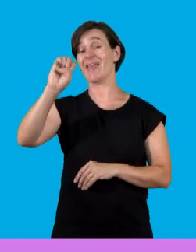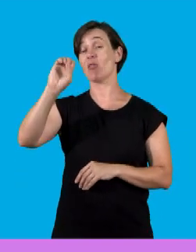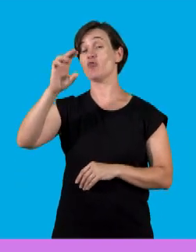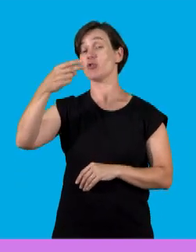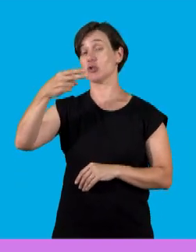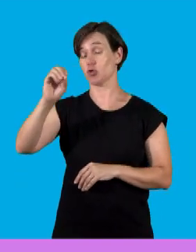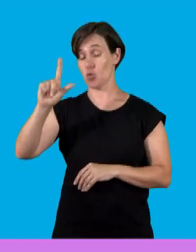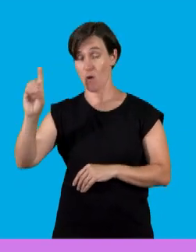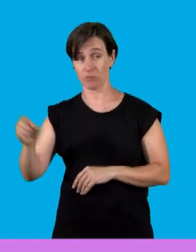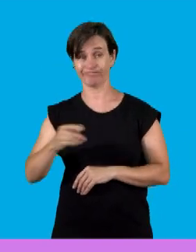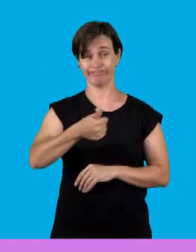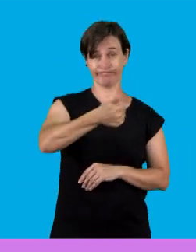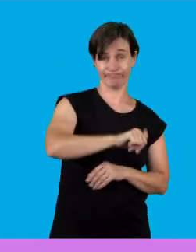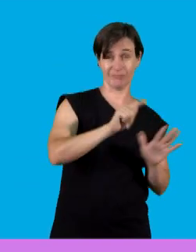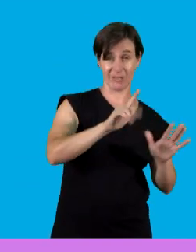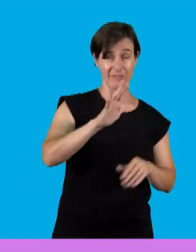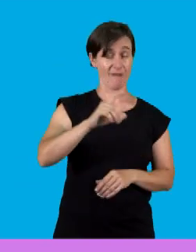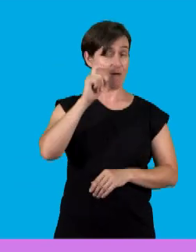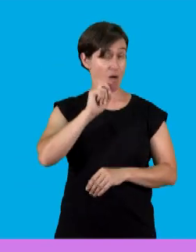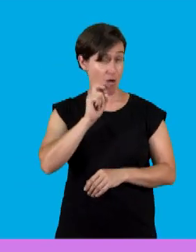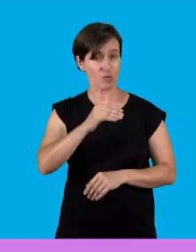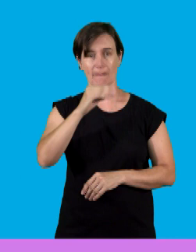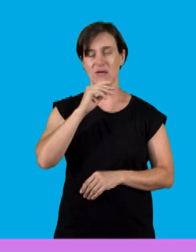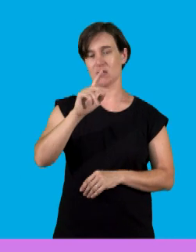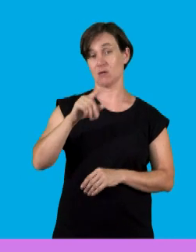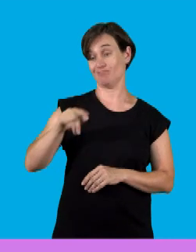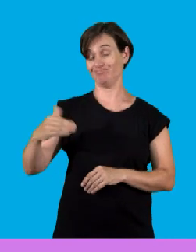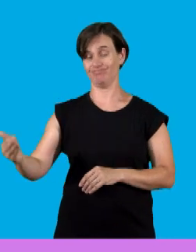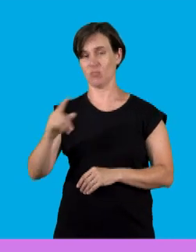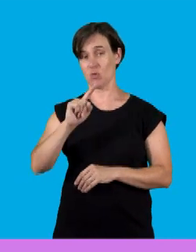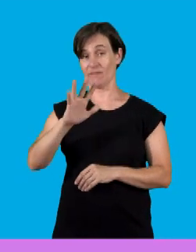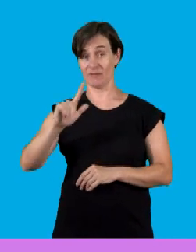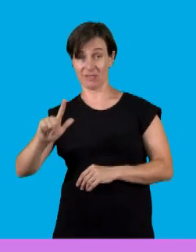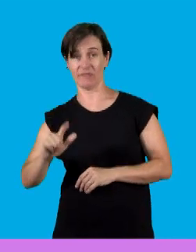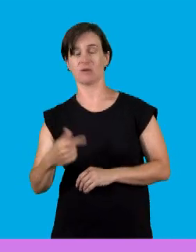141,250 rand. Then 75 and older, tax threshold is